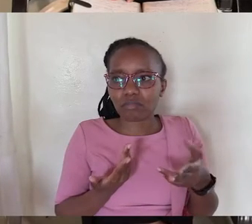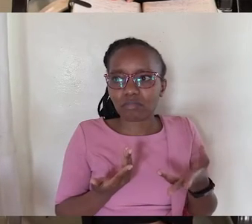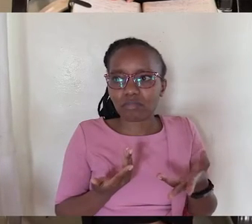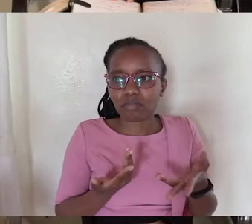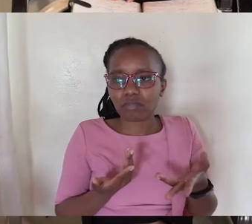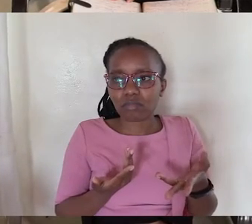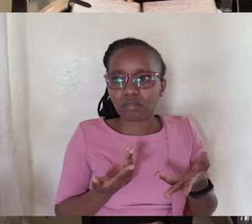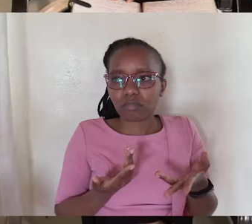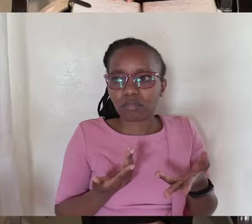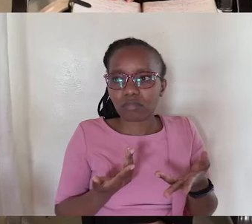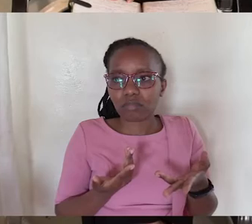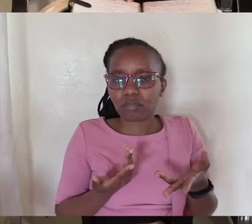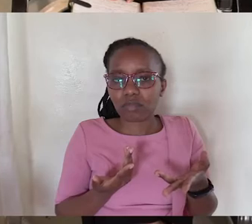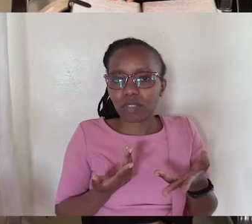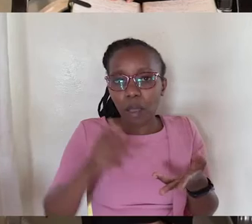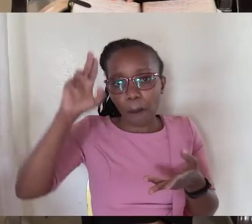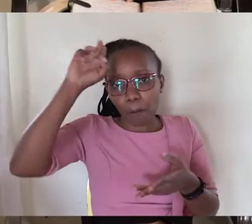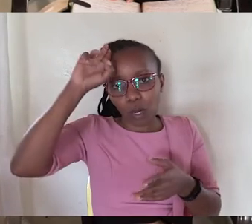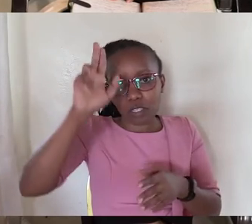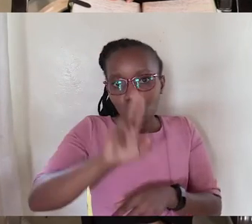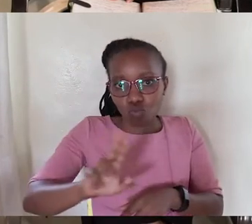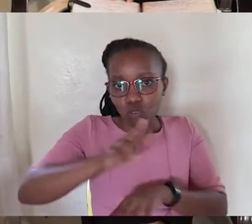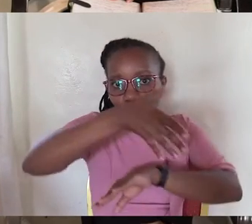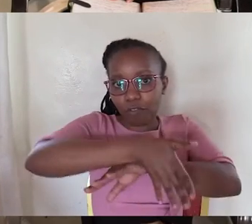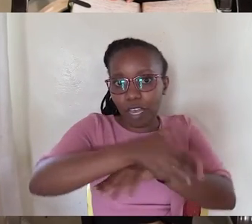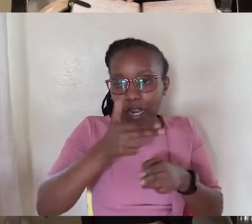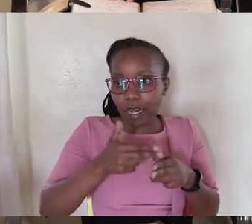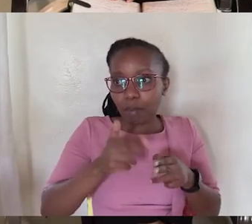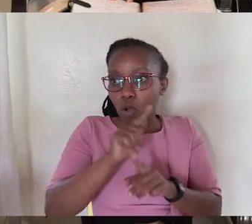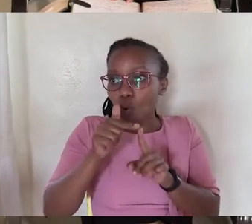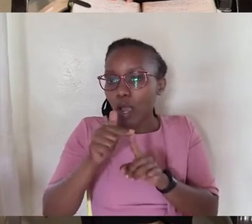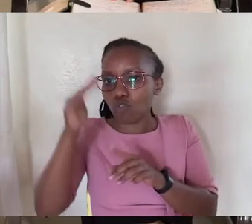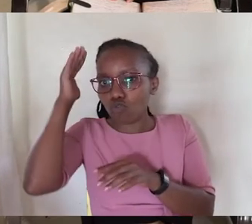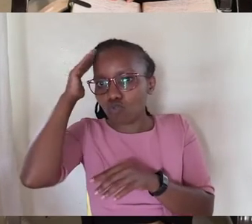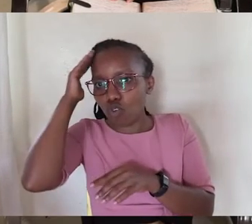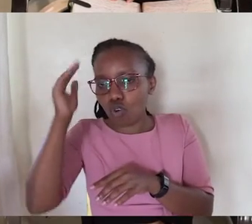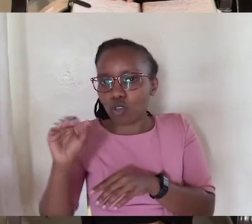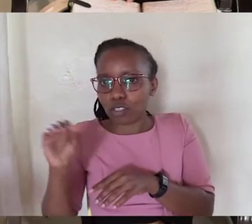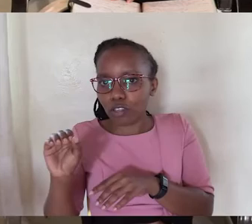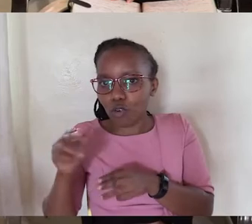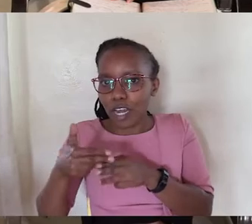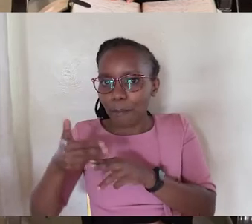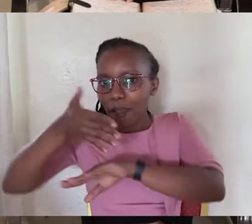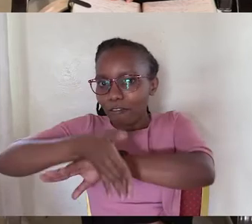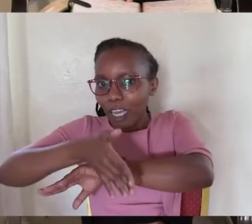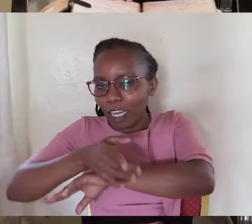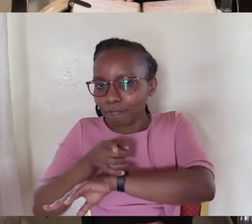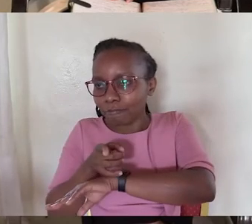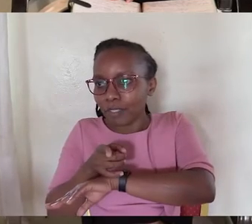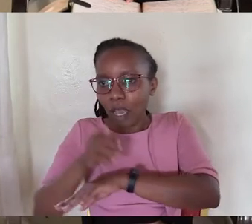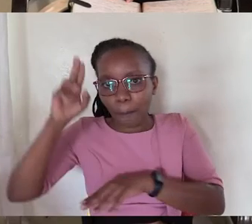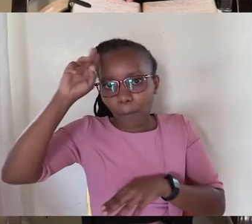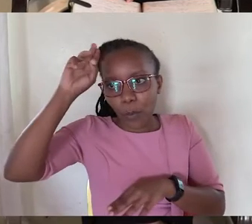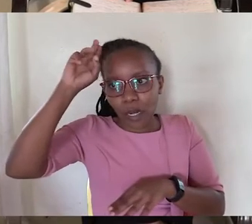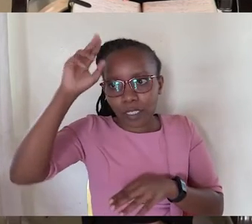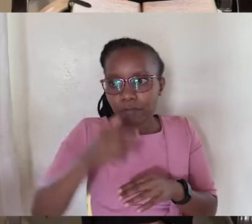Mousi, Black Beauty. They use proxy names. So if you do not know, the process of the police vetting